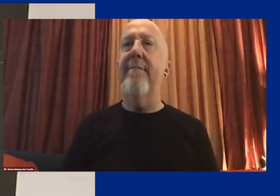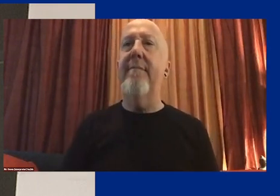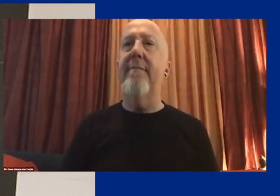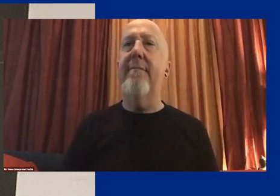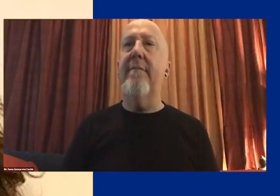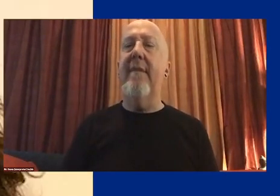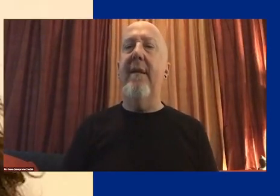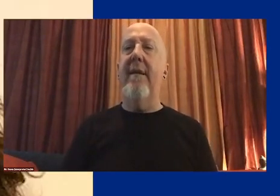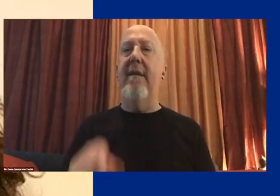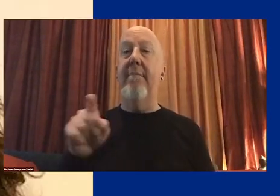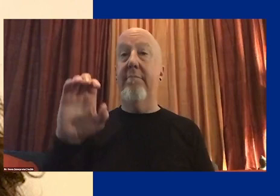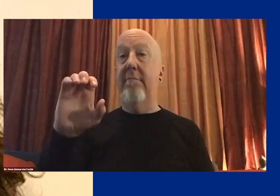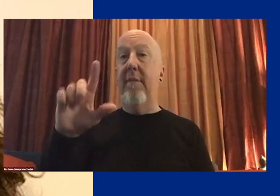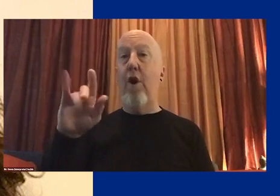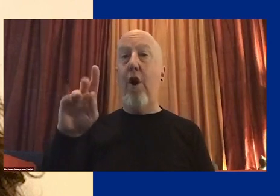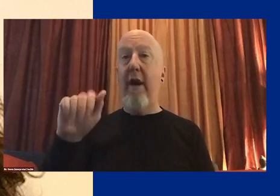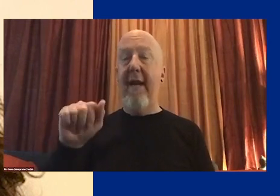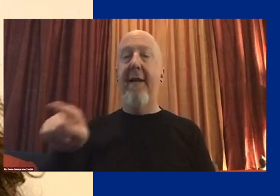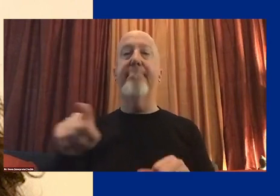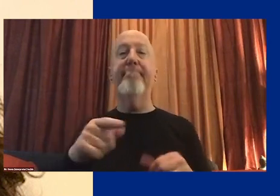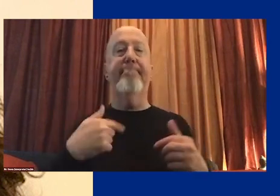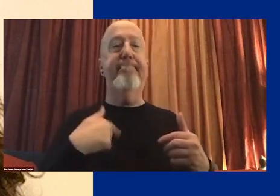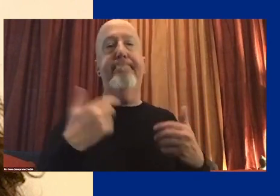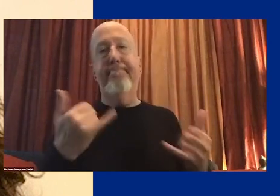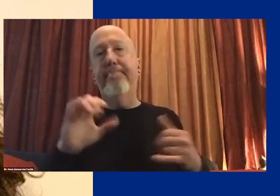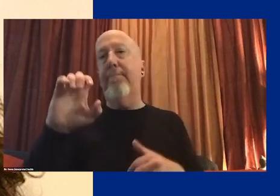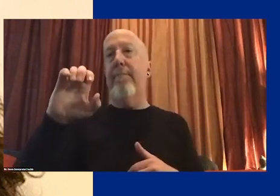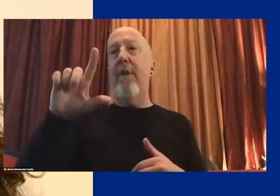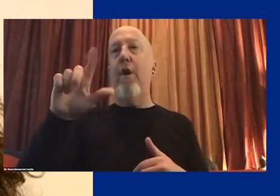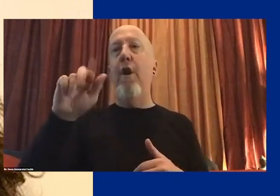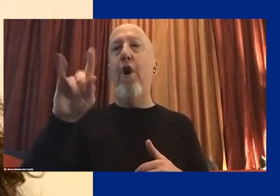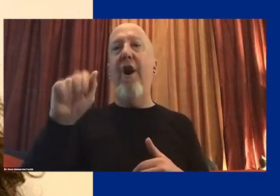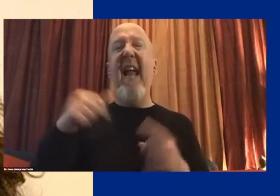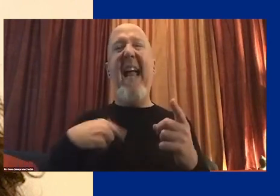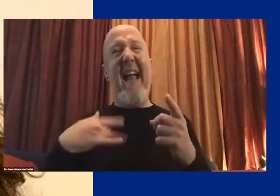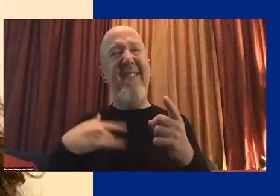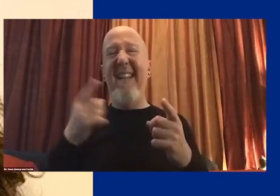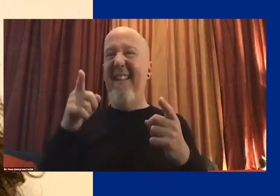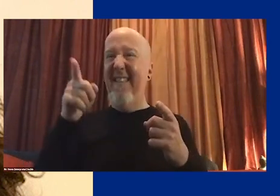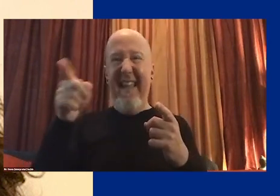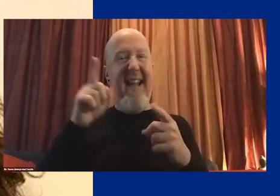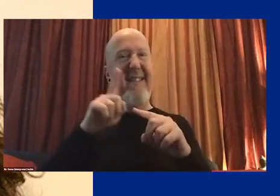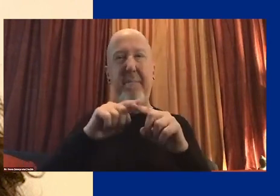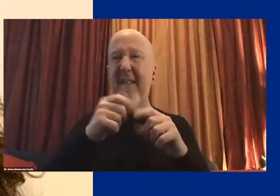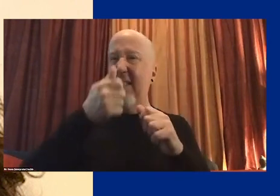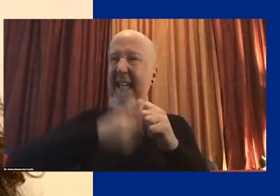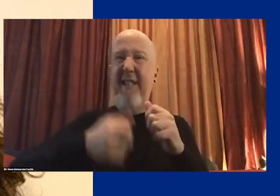Claudia? This is Claudia. I think this would be a case-by-case basis. If there was